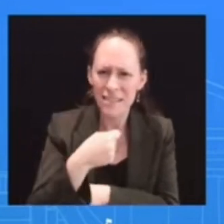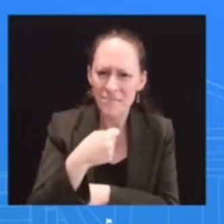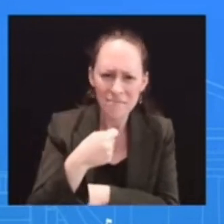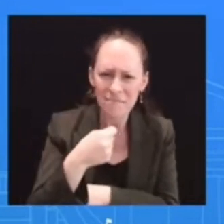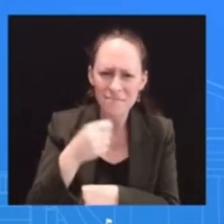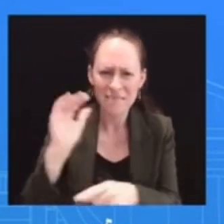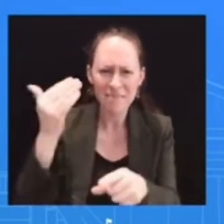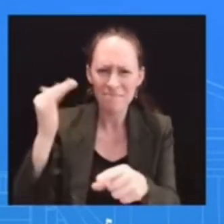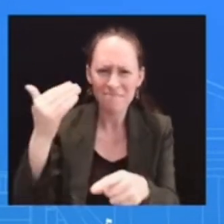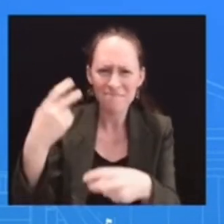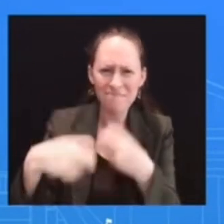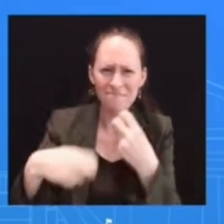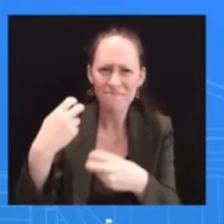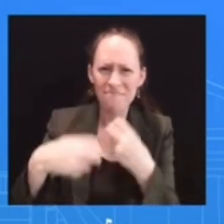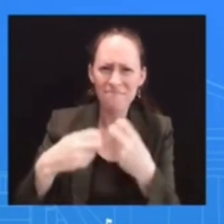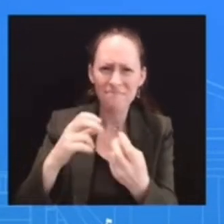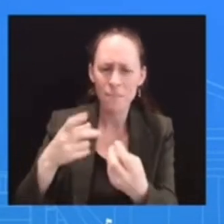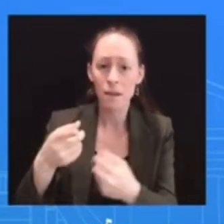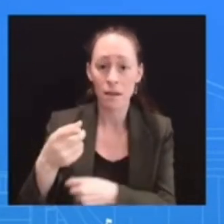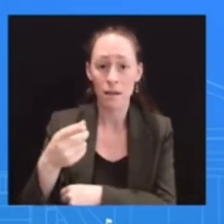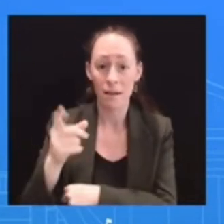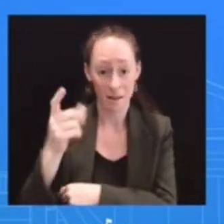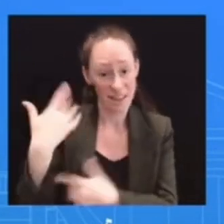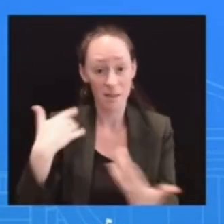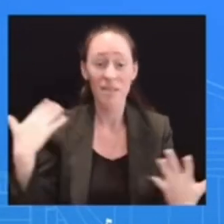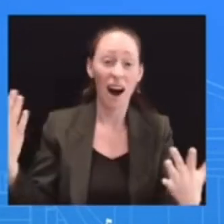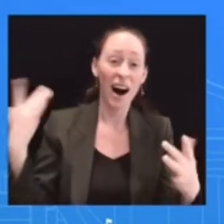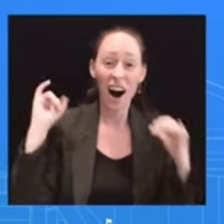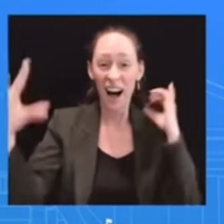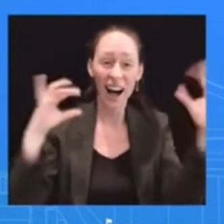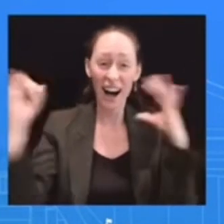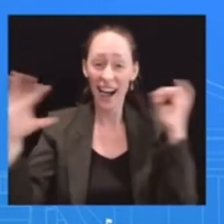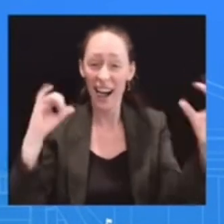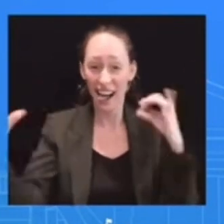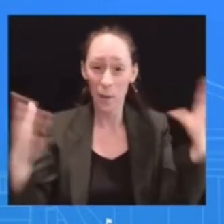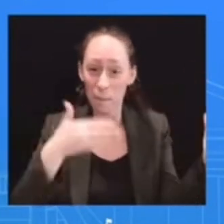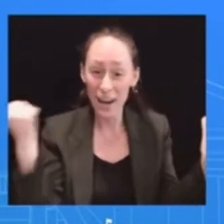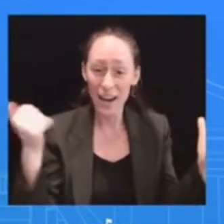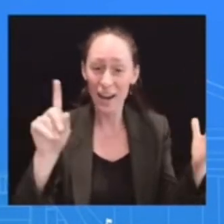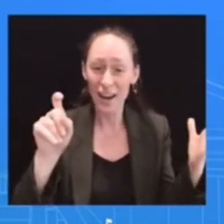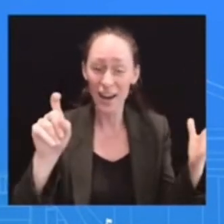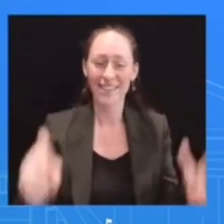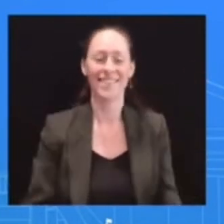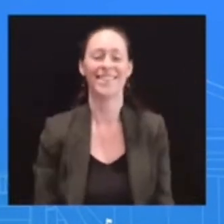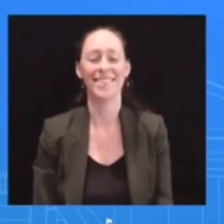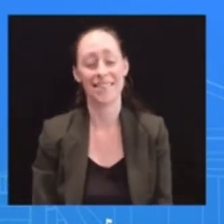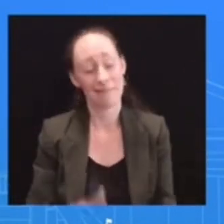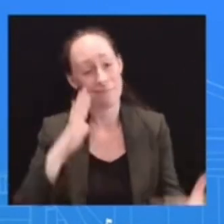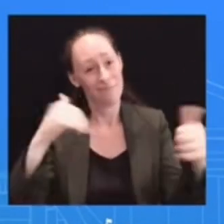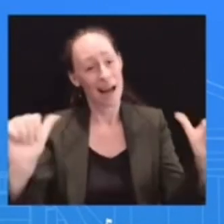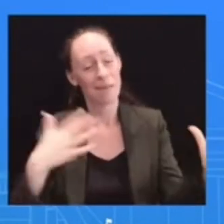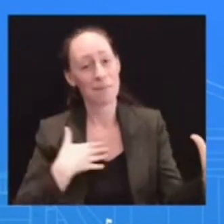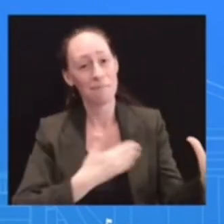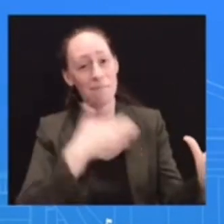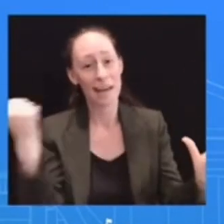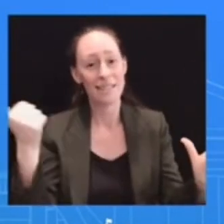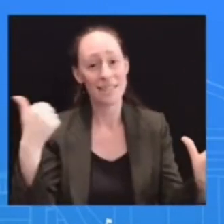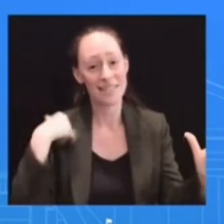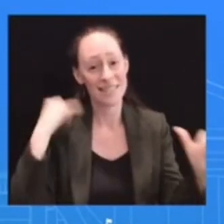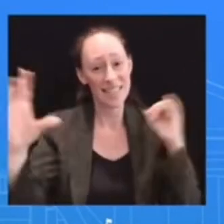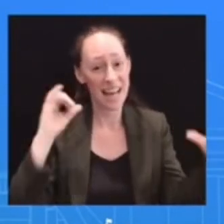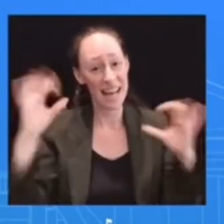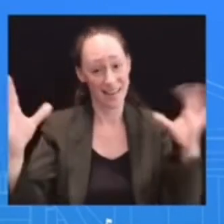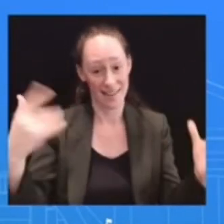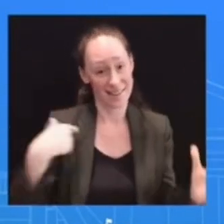Yeah, we can't hear you. Same for KJP. Yeah, sorry about that. Maybe we can. I will contact someone. Should I just yell? Sure. I can do that. You're on deck. Admirals can do that. Is that